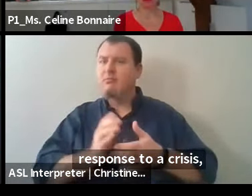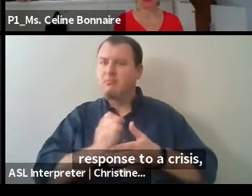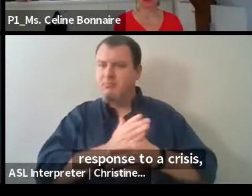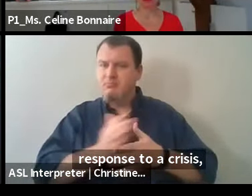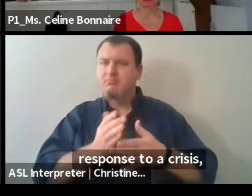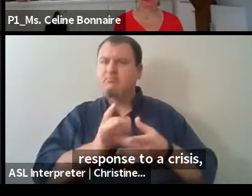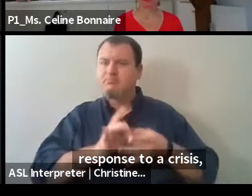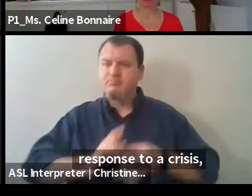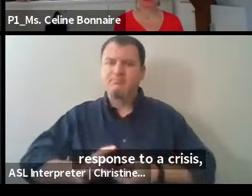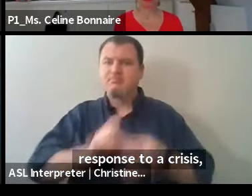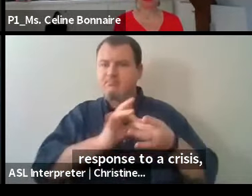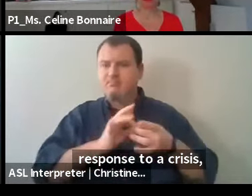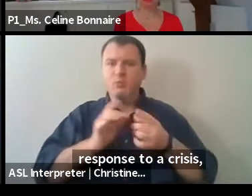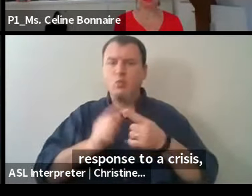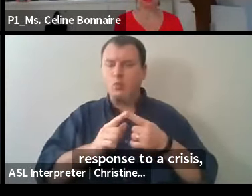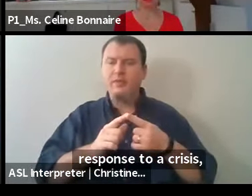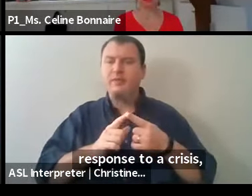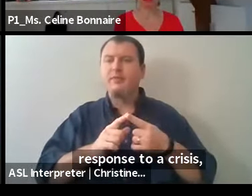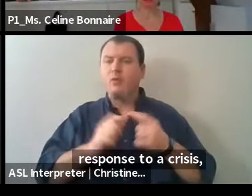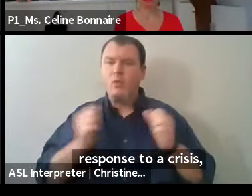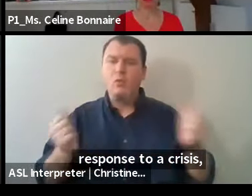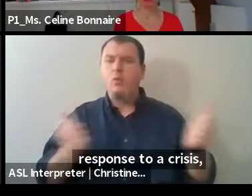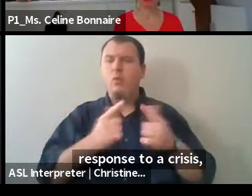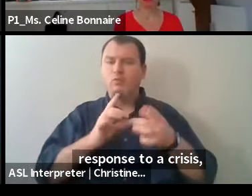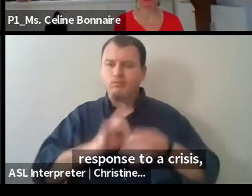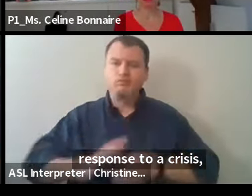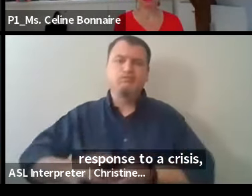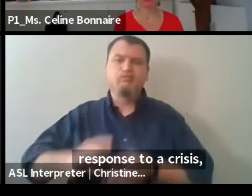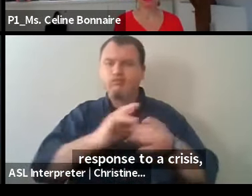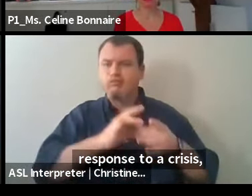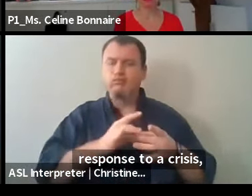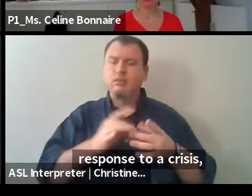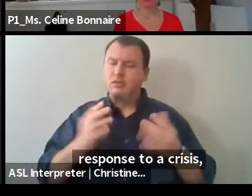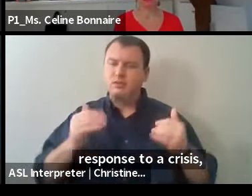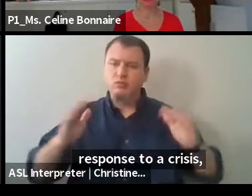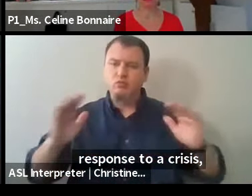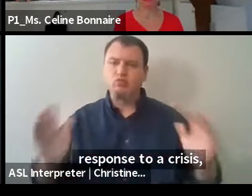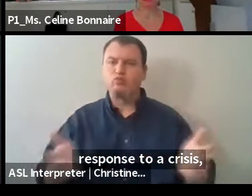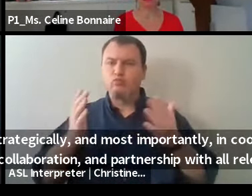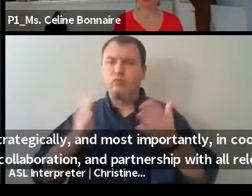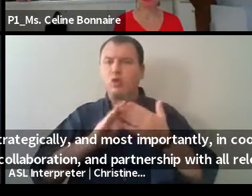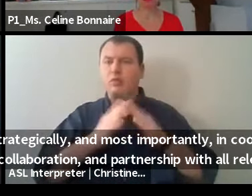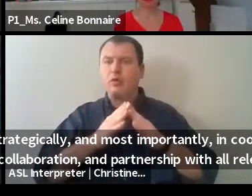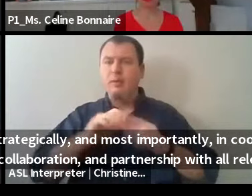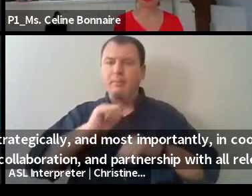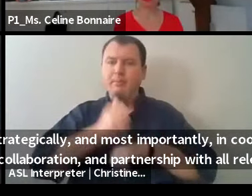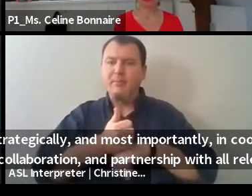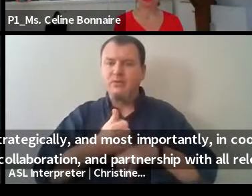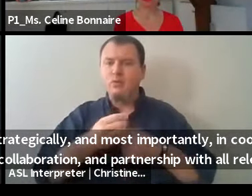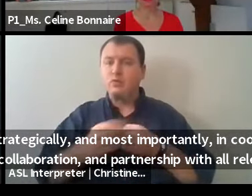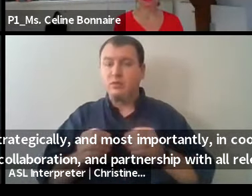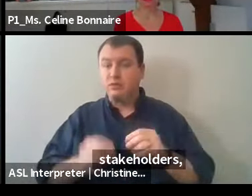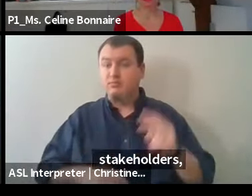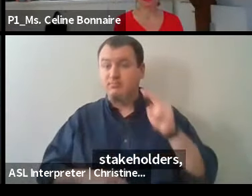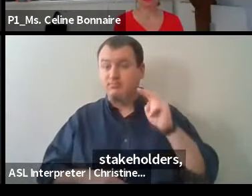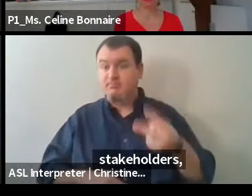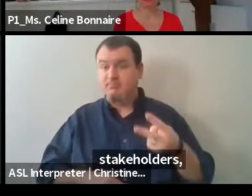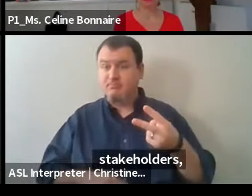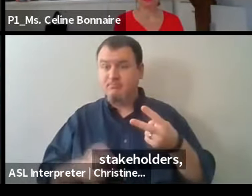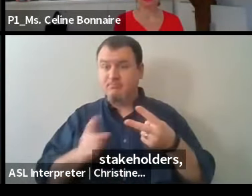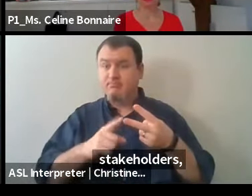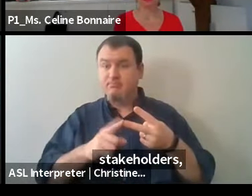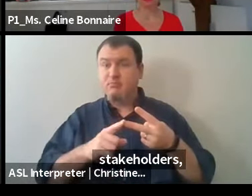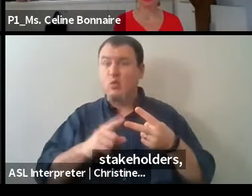with all relevant stakeholders, in particular, women's rights and community-based organizations. Secondly, no single